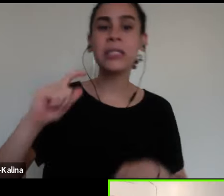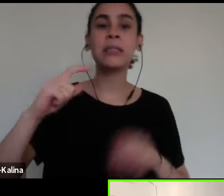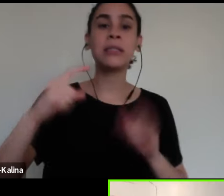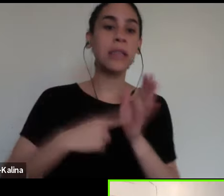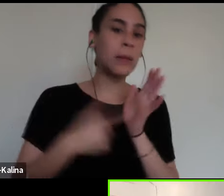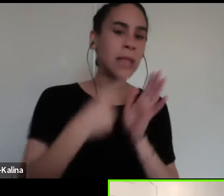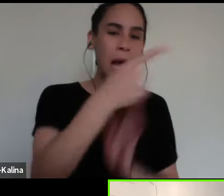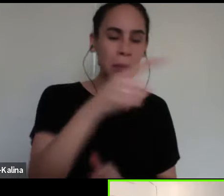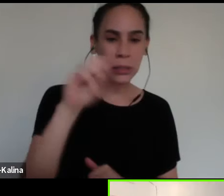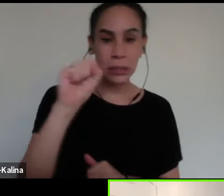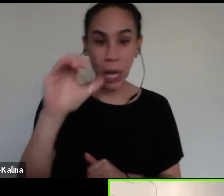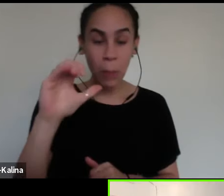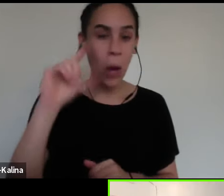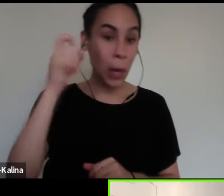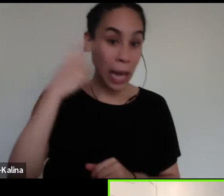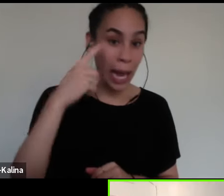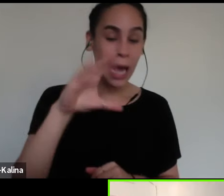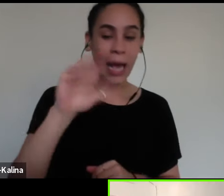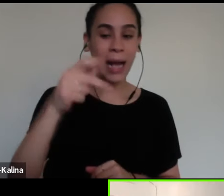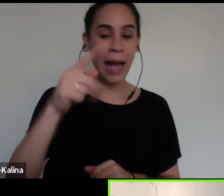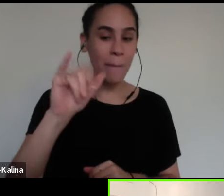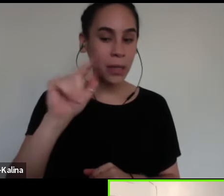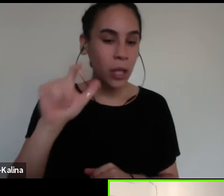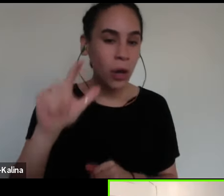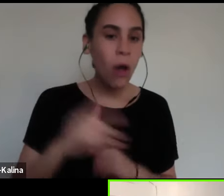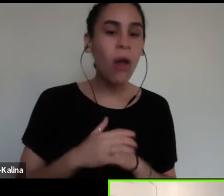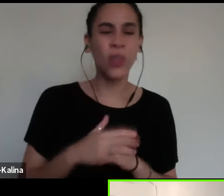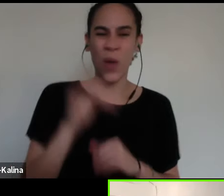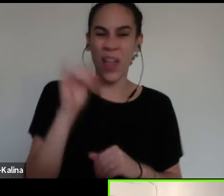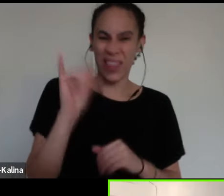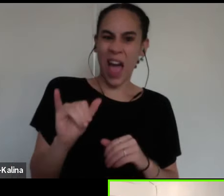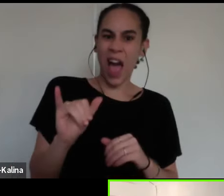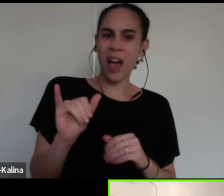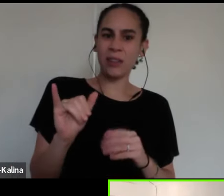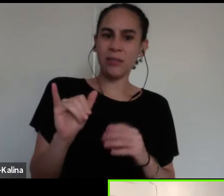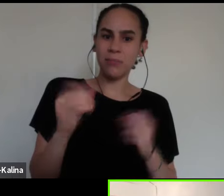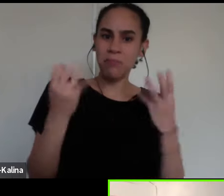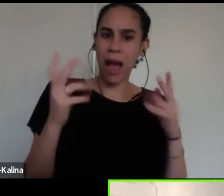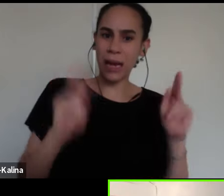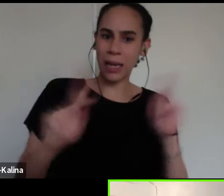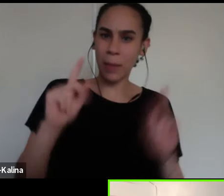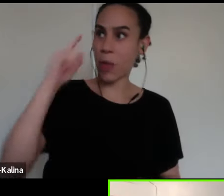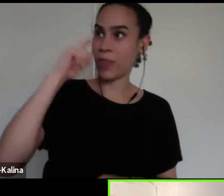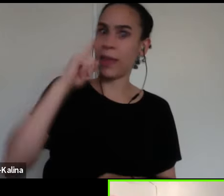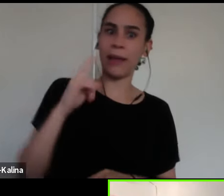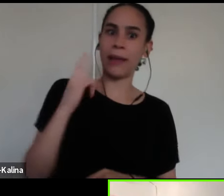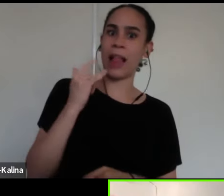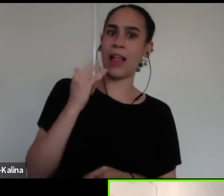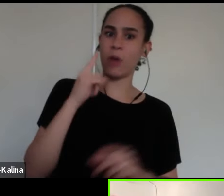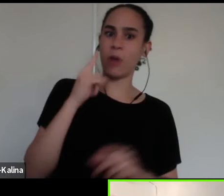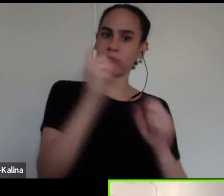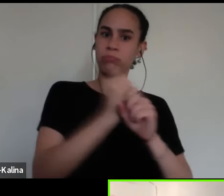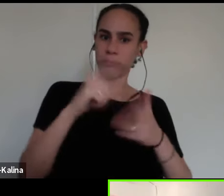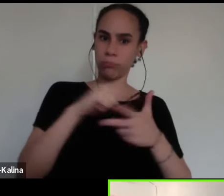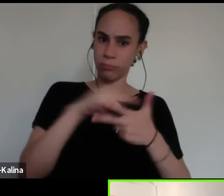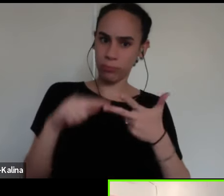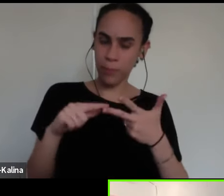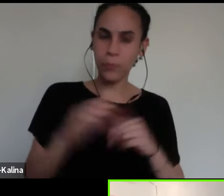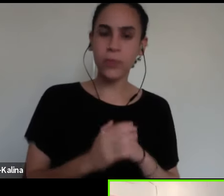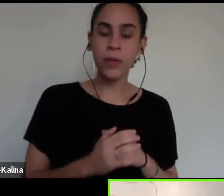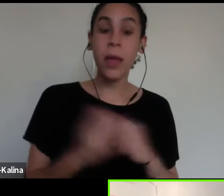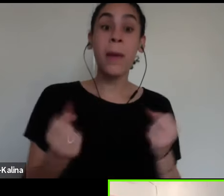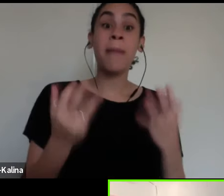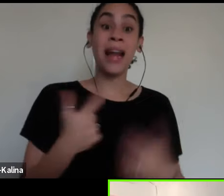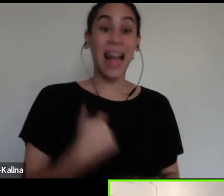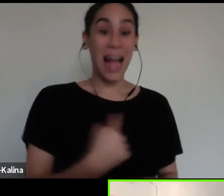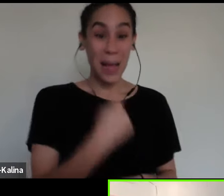capital, but that's really it when you think about California. And what a lot of people miss, and one of the things that I love to tell people